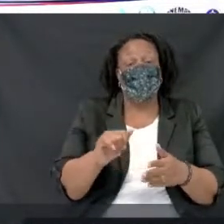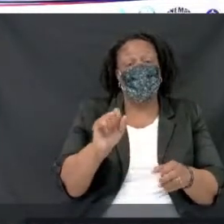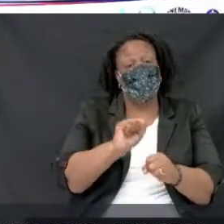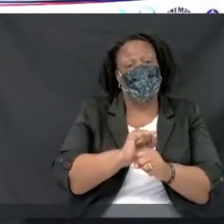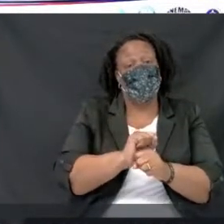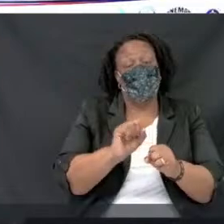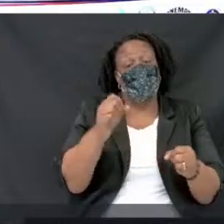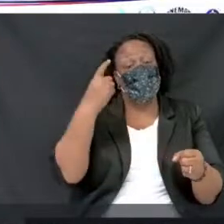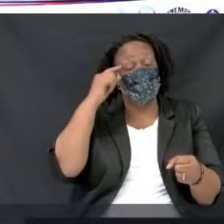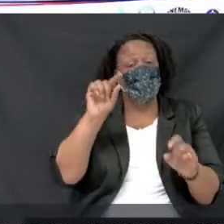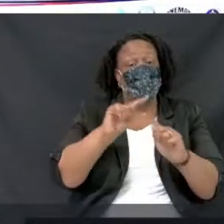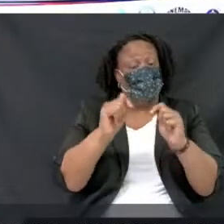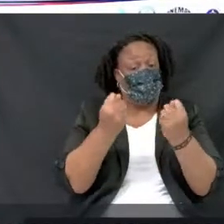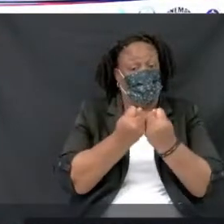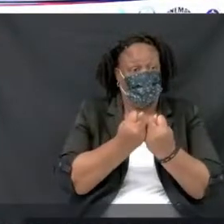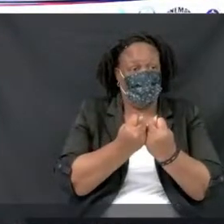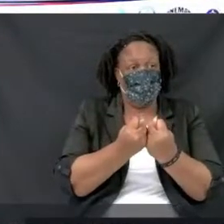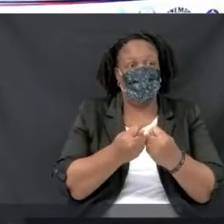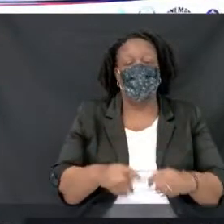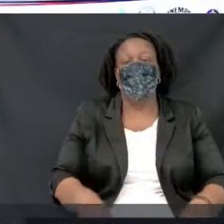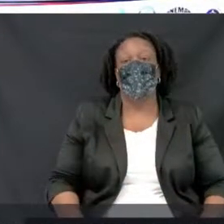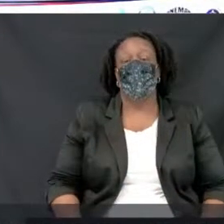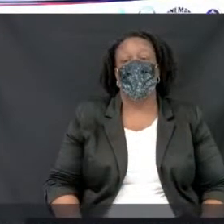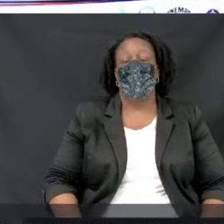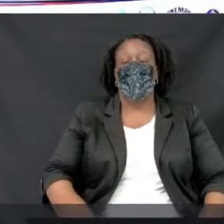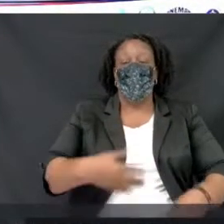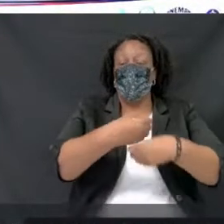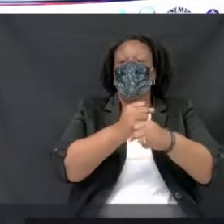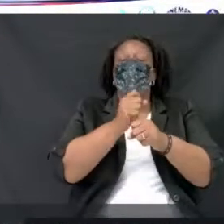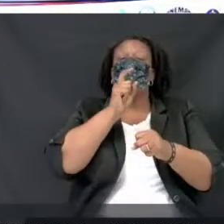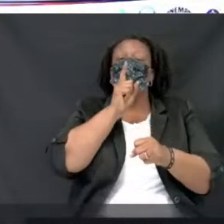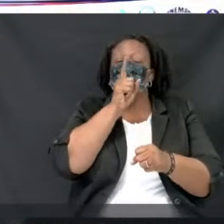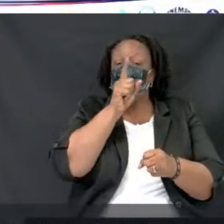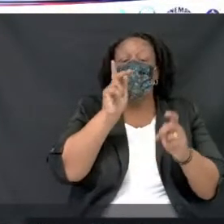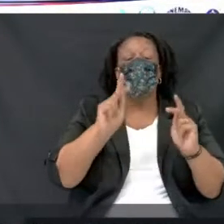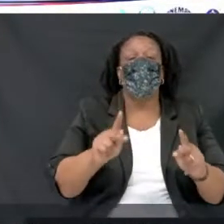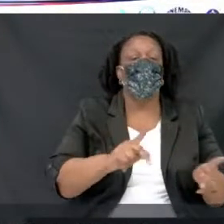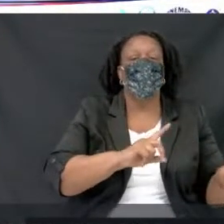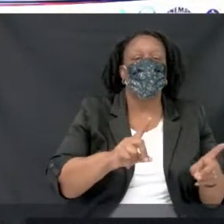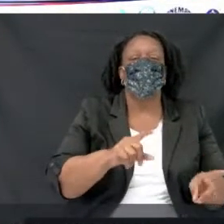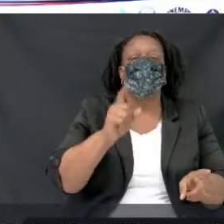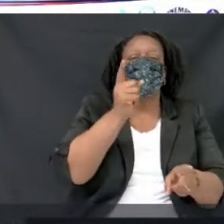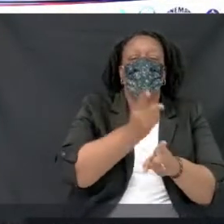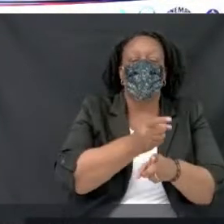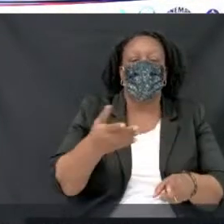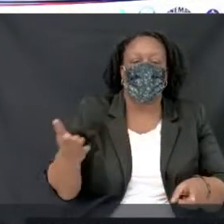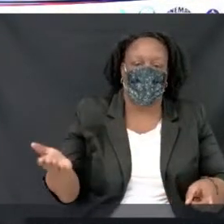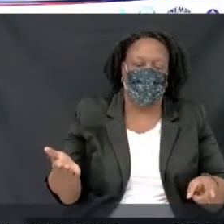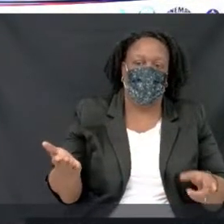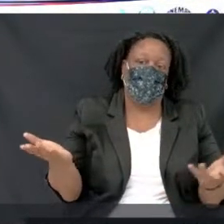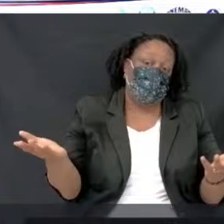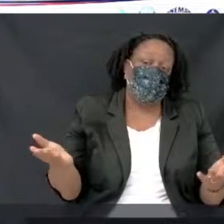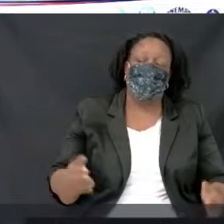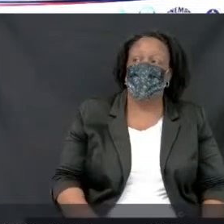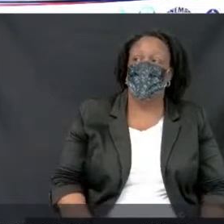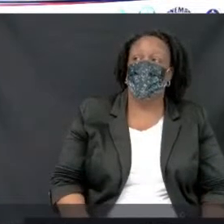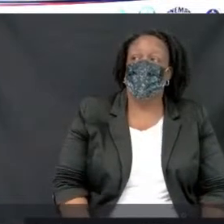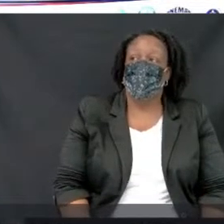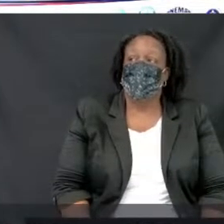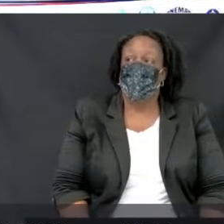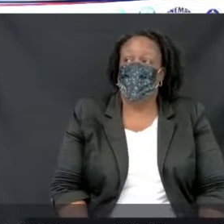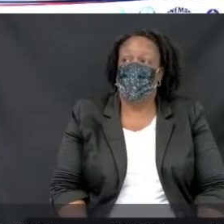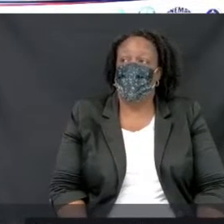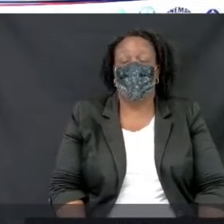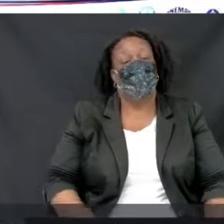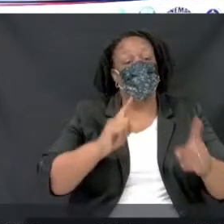any relevant laws pertaining to the prevention, mitigation, and control of the spread of COVID-19. C, to liaise and consult